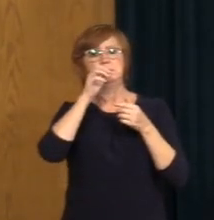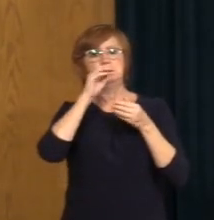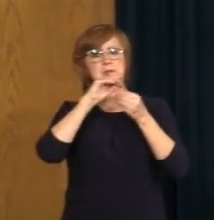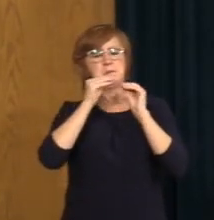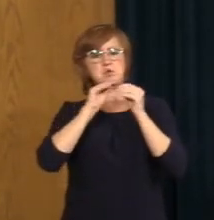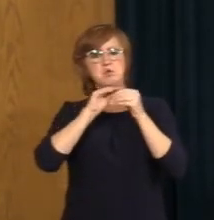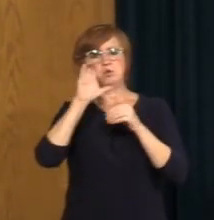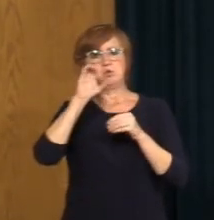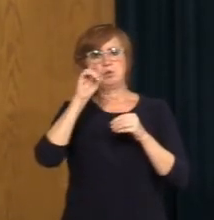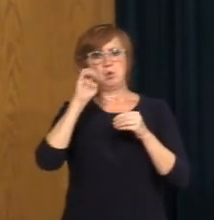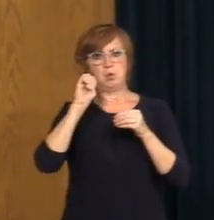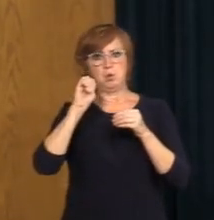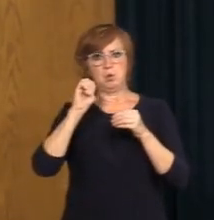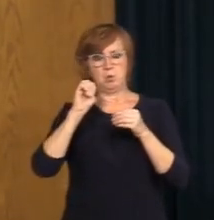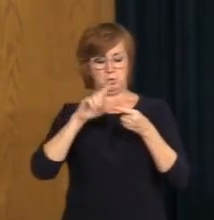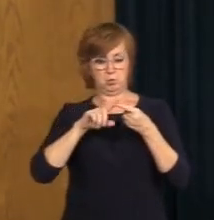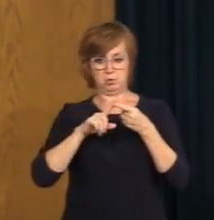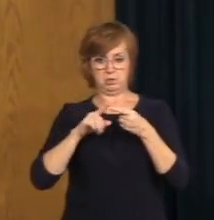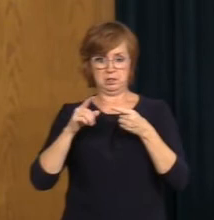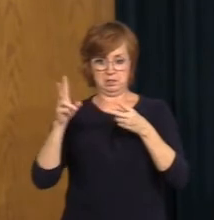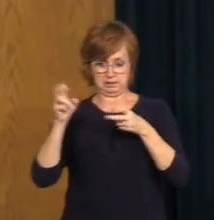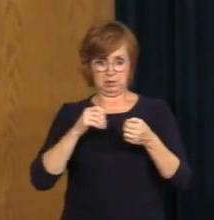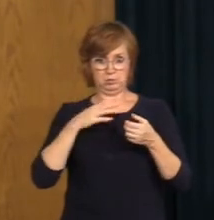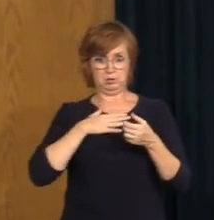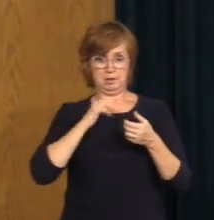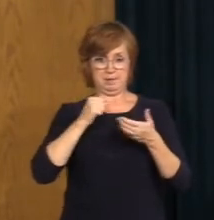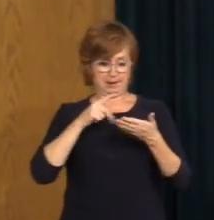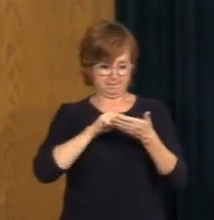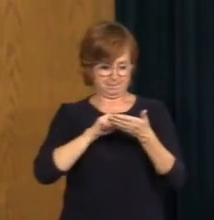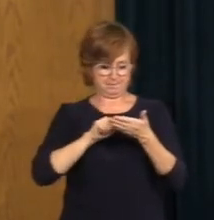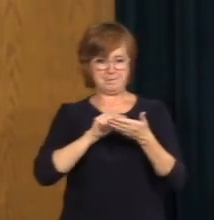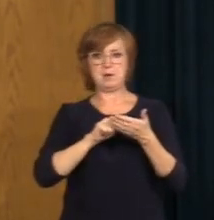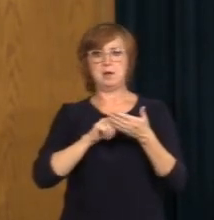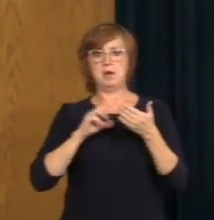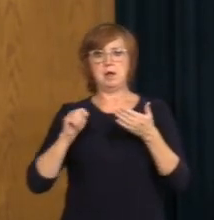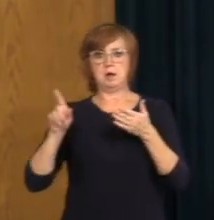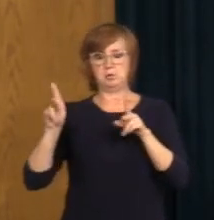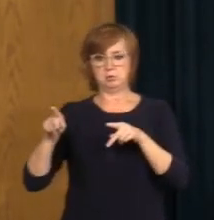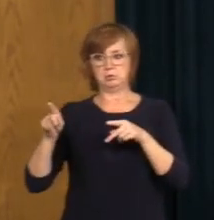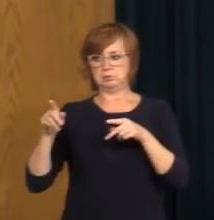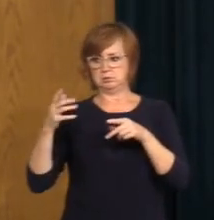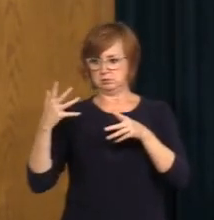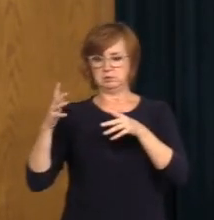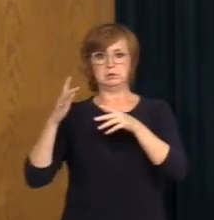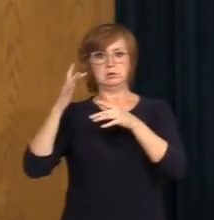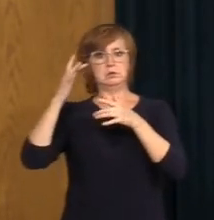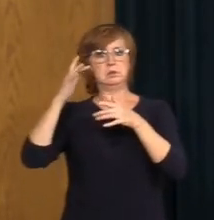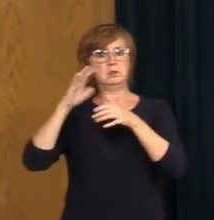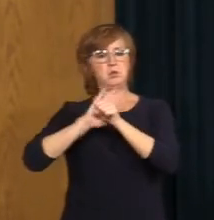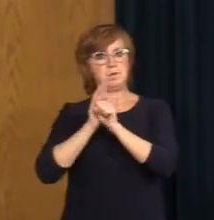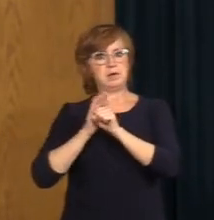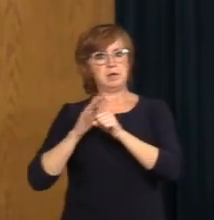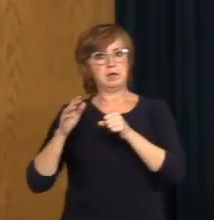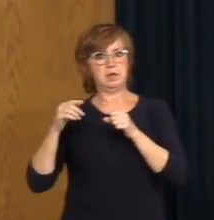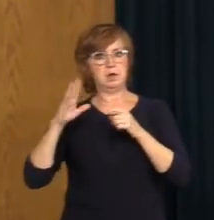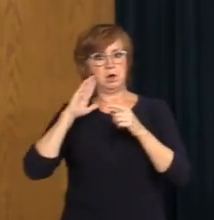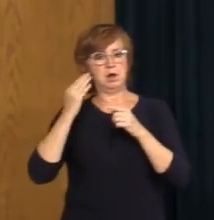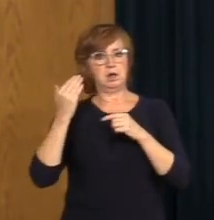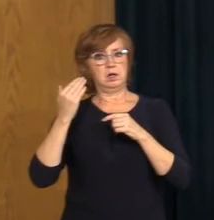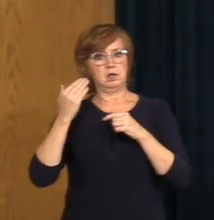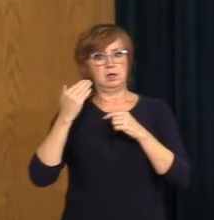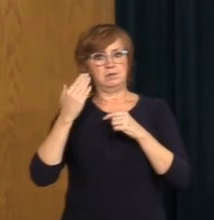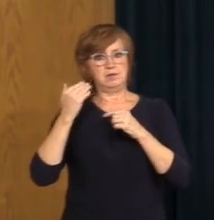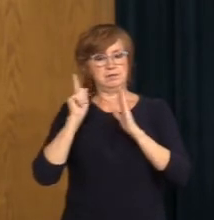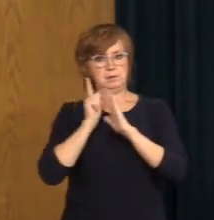app downloaded, Bluetooth active, and had been within 2 meters of you for 15 minutes would get an alert notification, and then